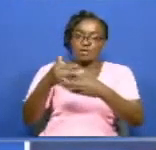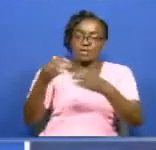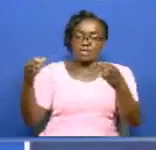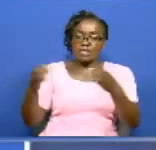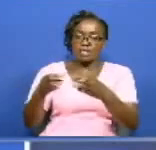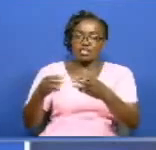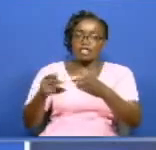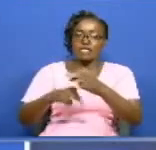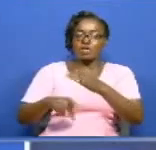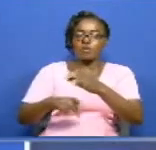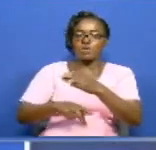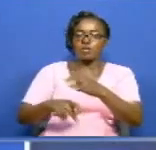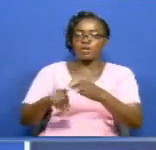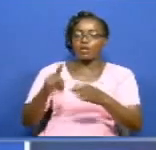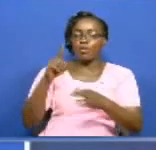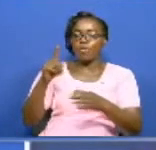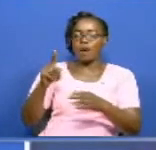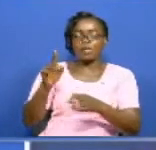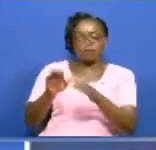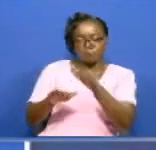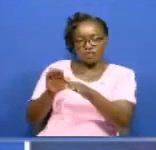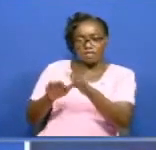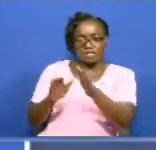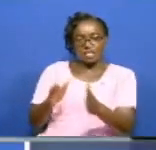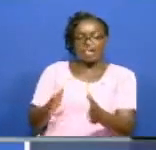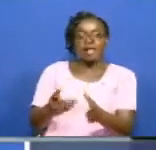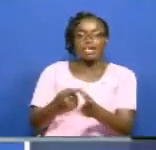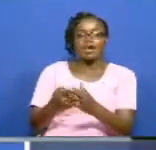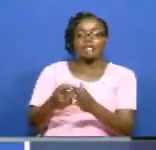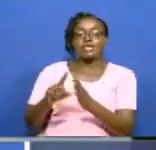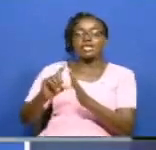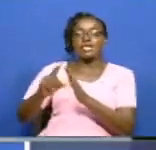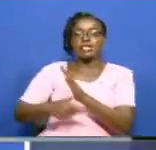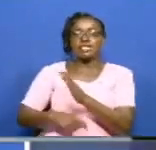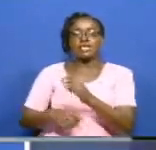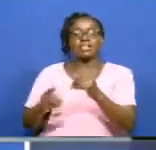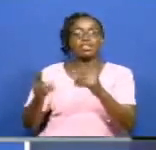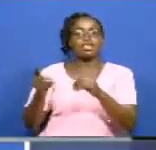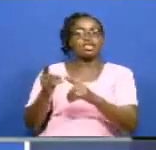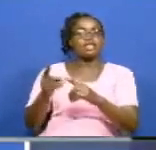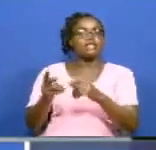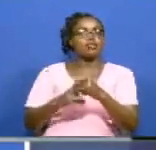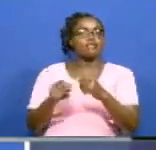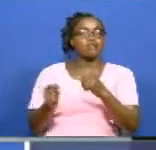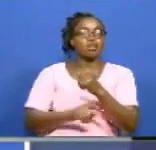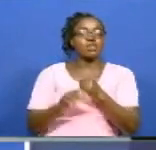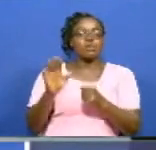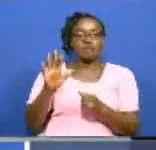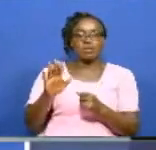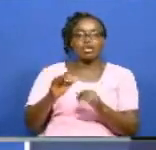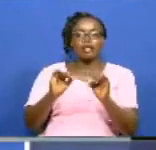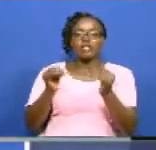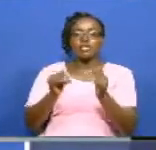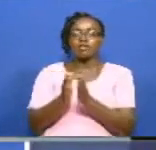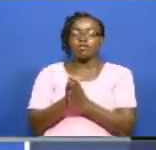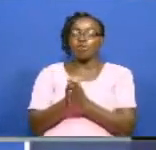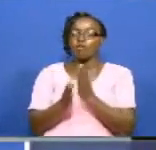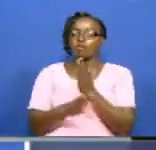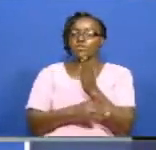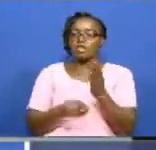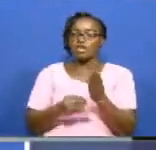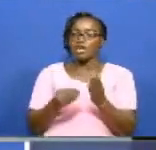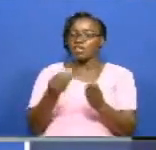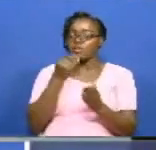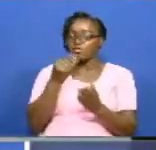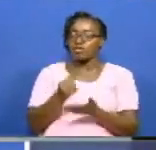msingi kwa fundi mmoja wa nguo. Baadaye mnamo tarehe 7 mwezi Mei alichapisha habari kuhusu madai ya wizi wa chakula cha